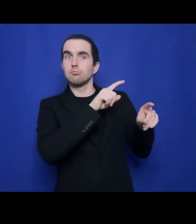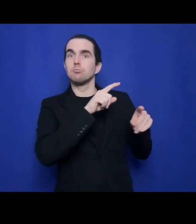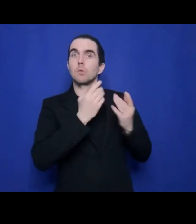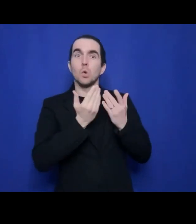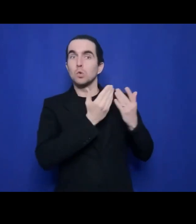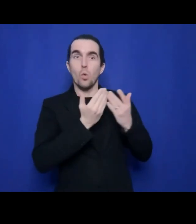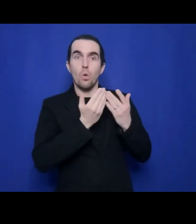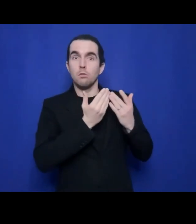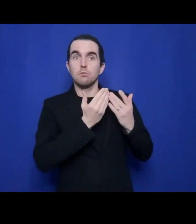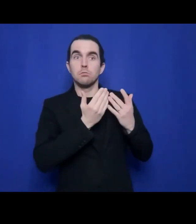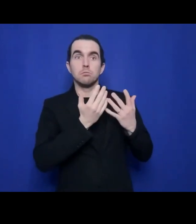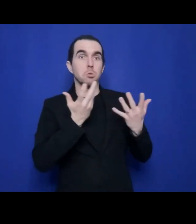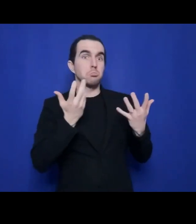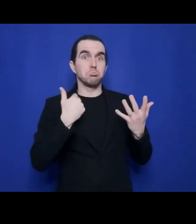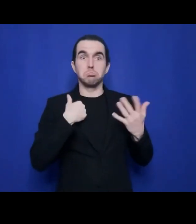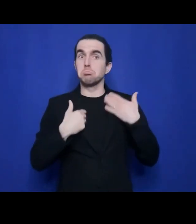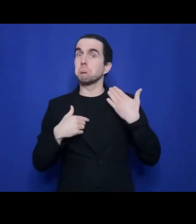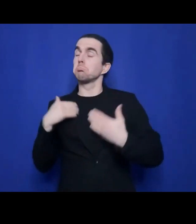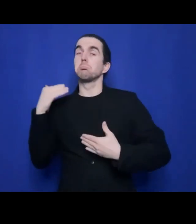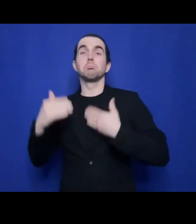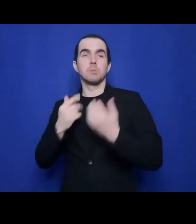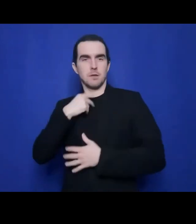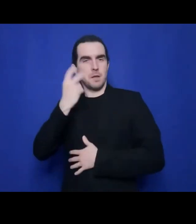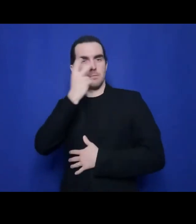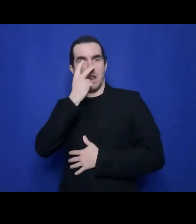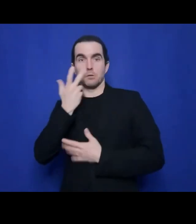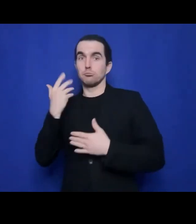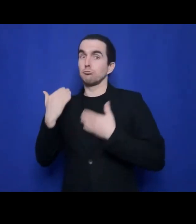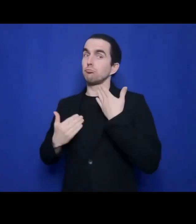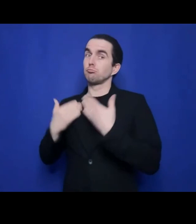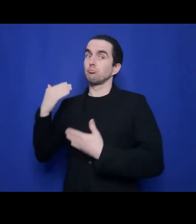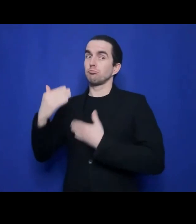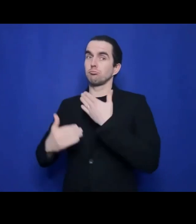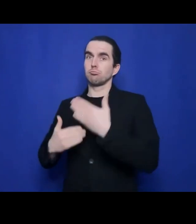in. So when college came around, it was a very hard